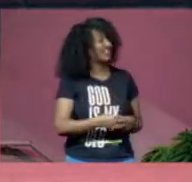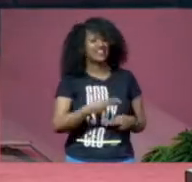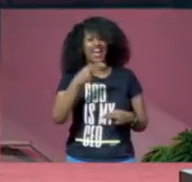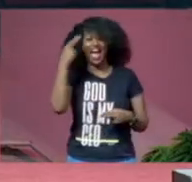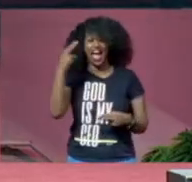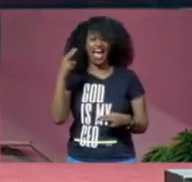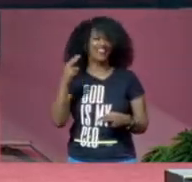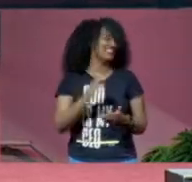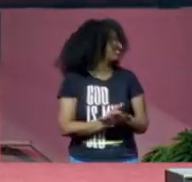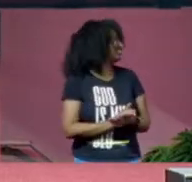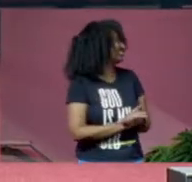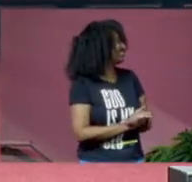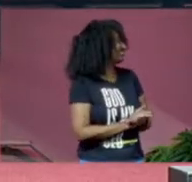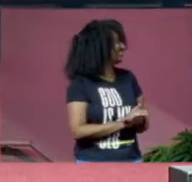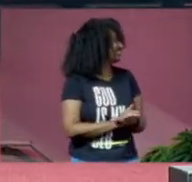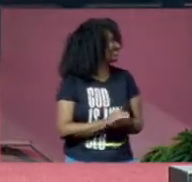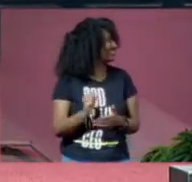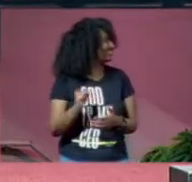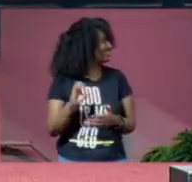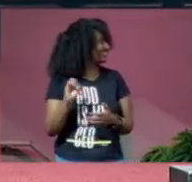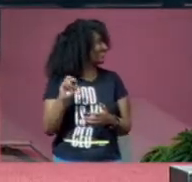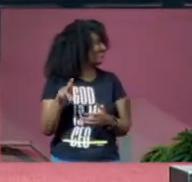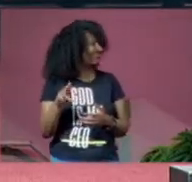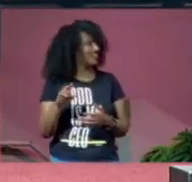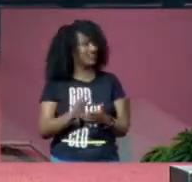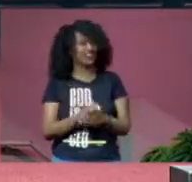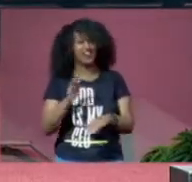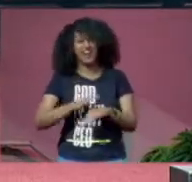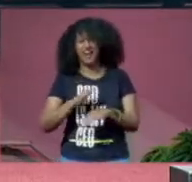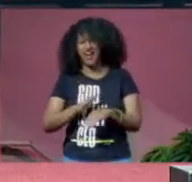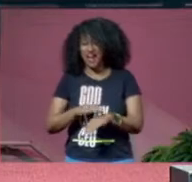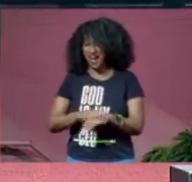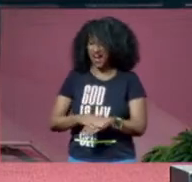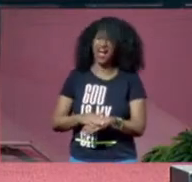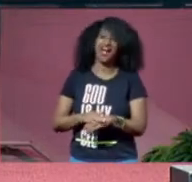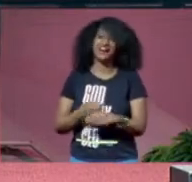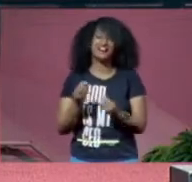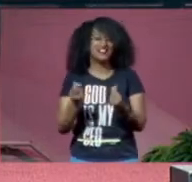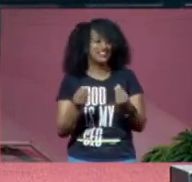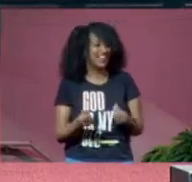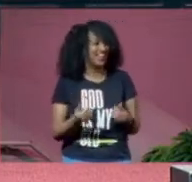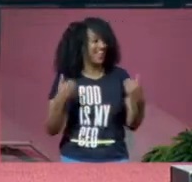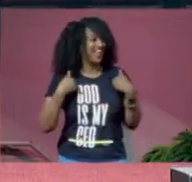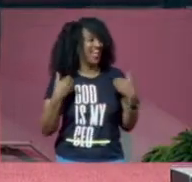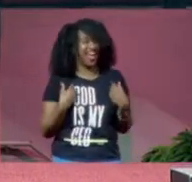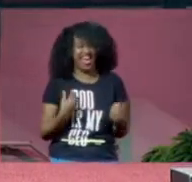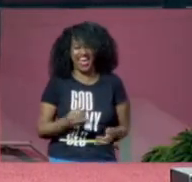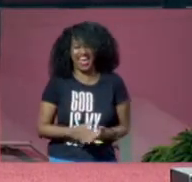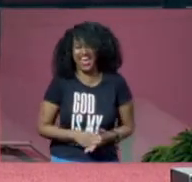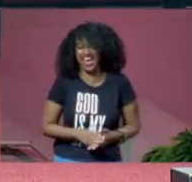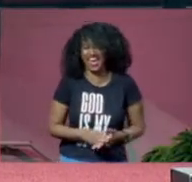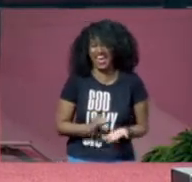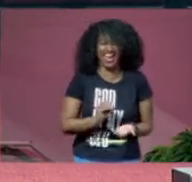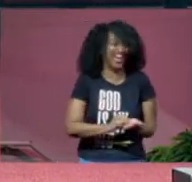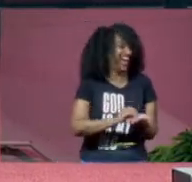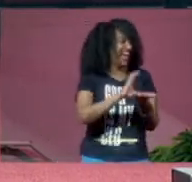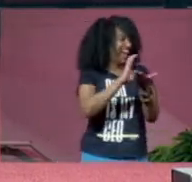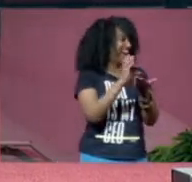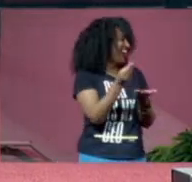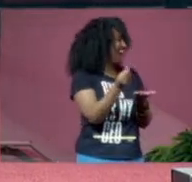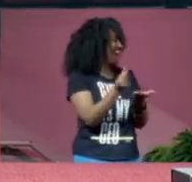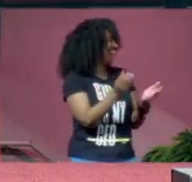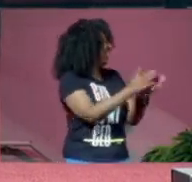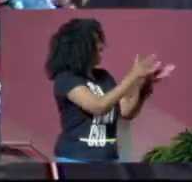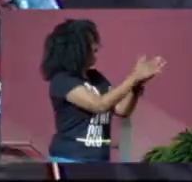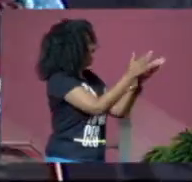our scholarship, so she's headed to Vanderbilt University with the most money. Don't play a hate, celebrate for what God